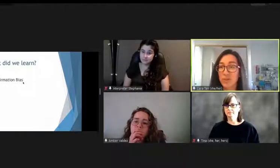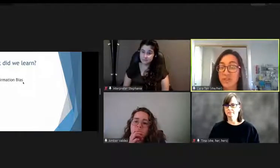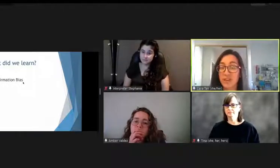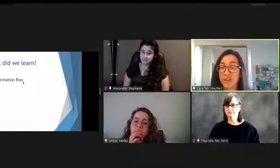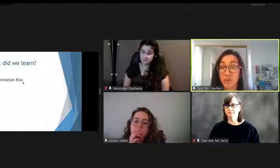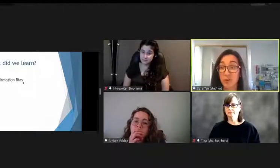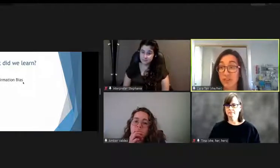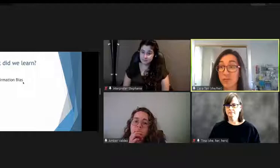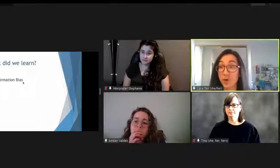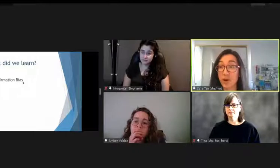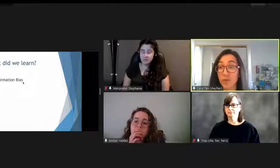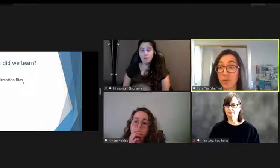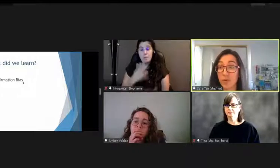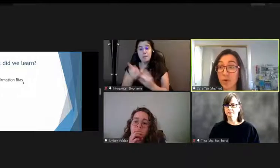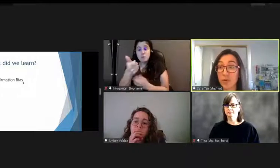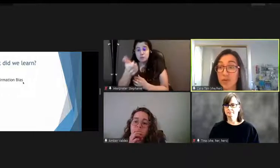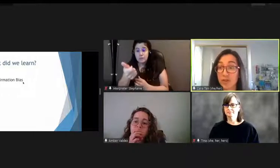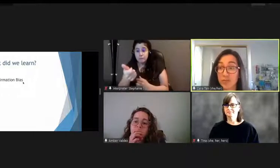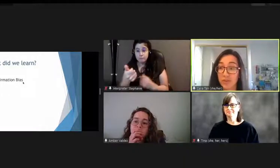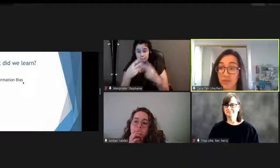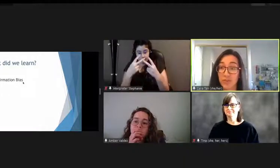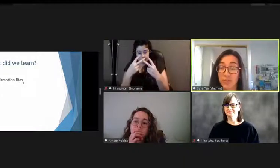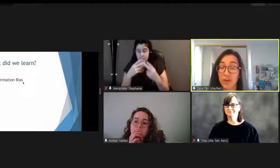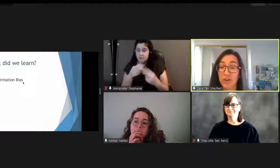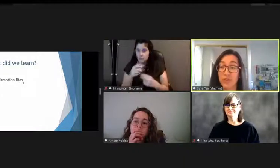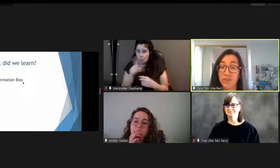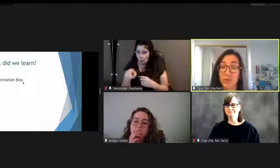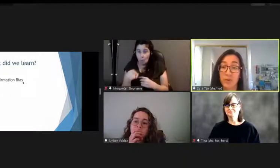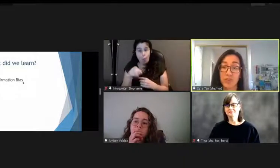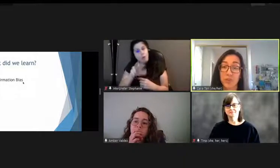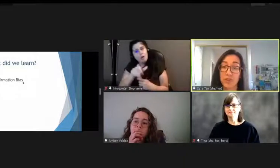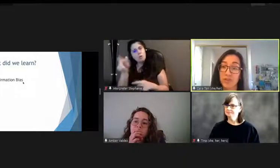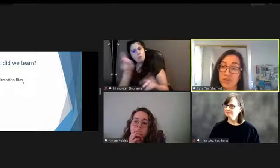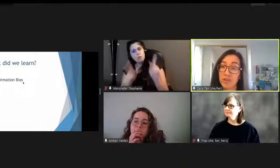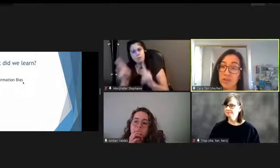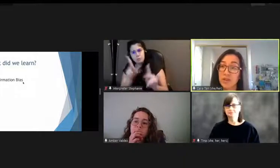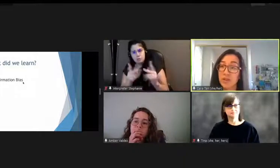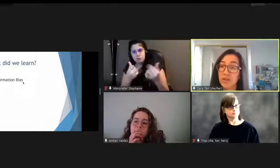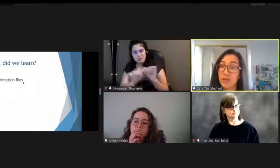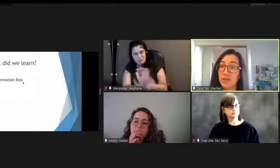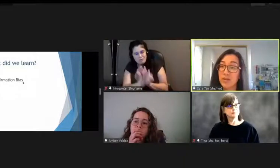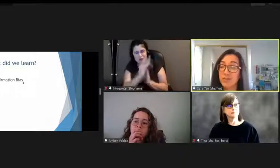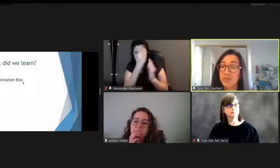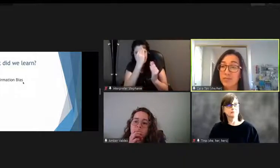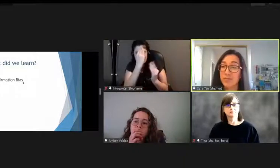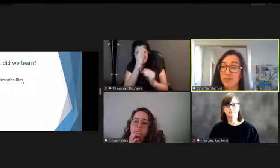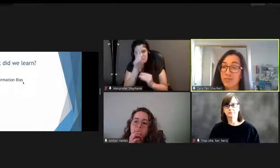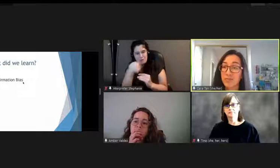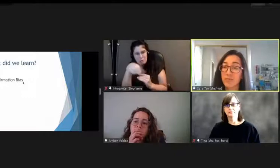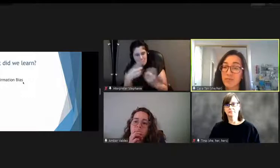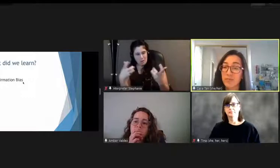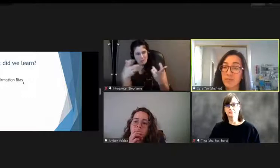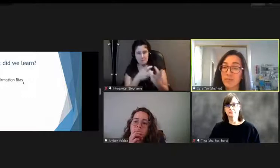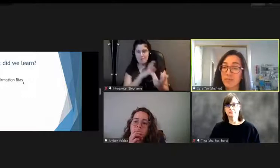When you've seen yourself or other people only look for information that agrees with what they believe?